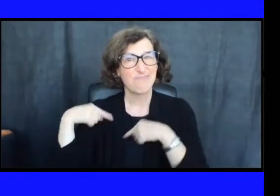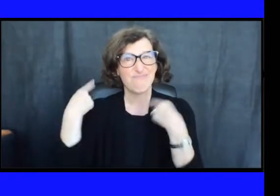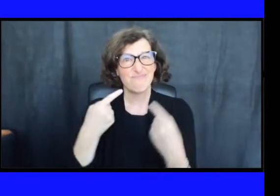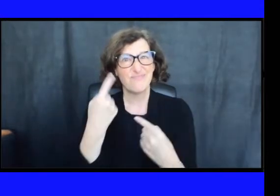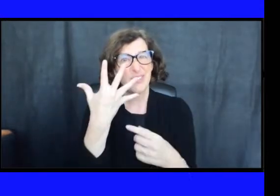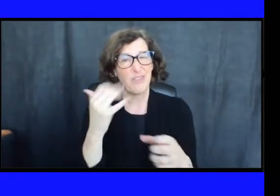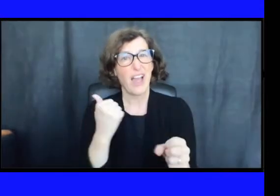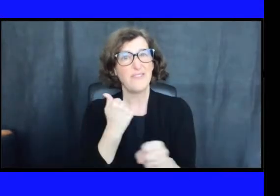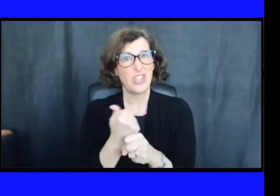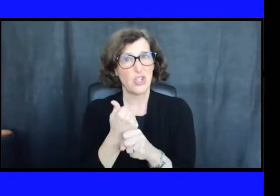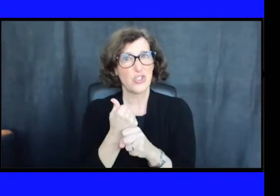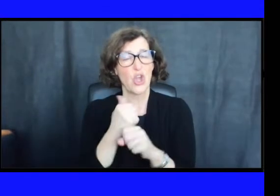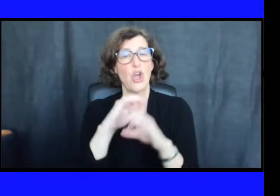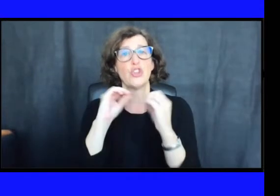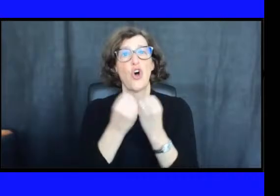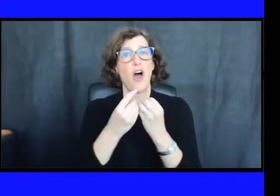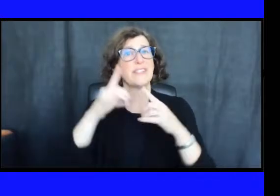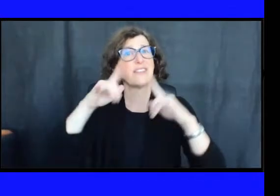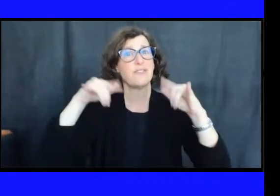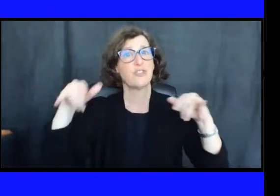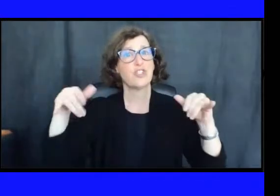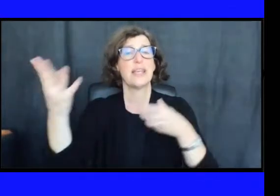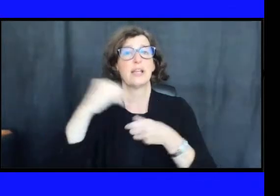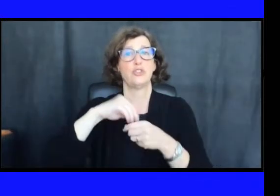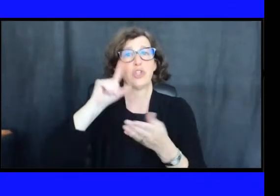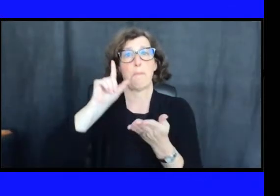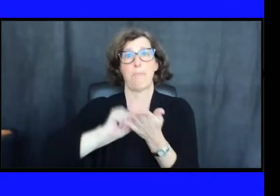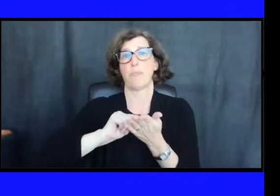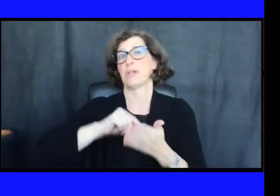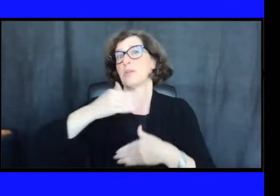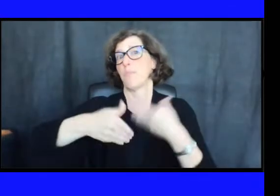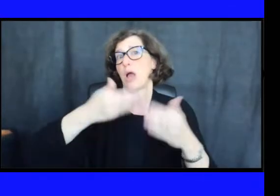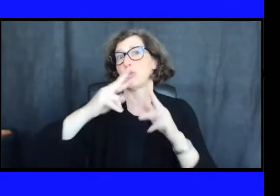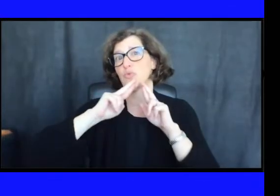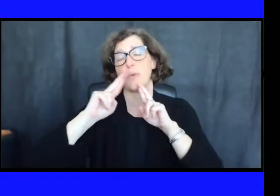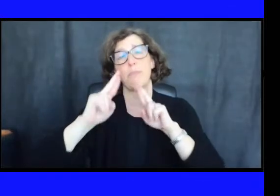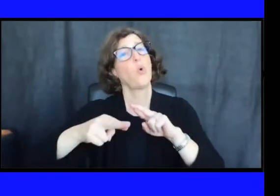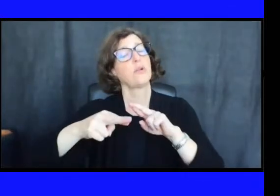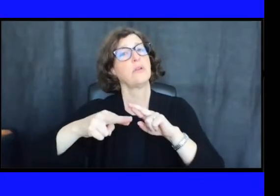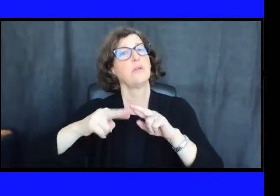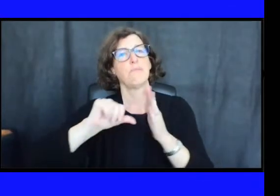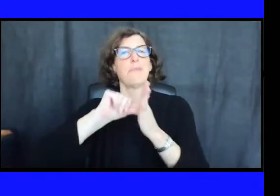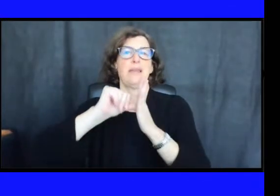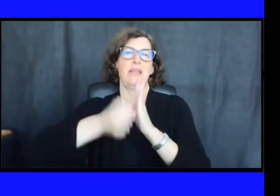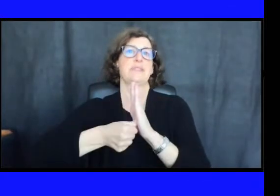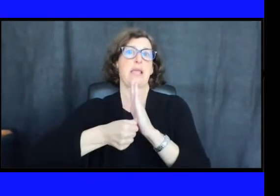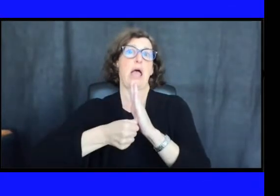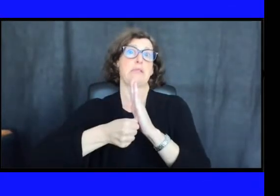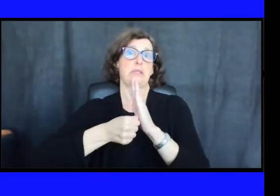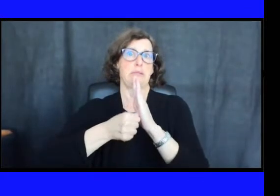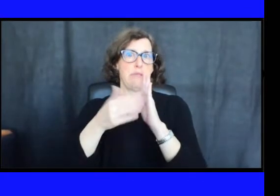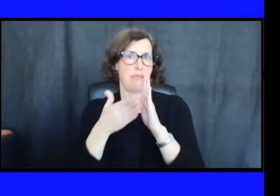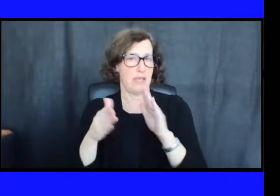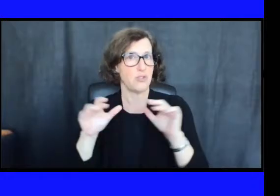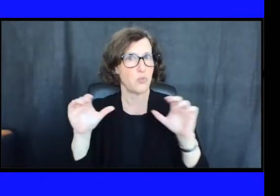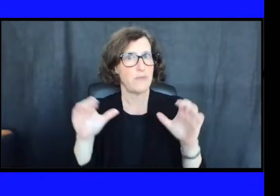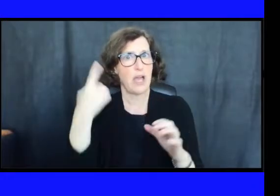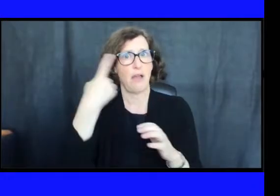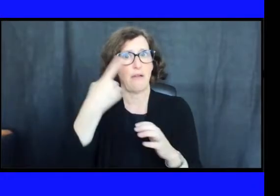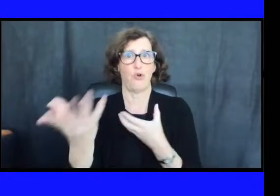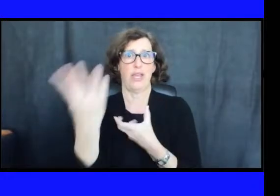1.3 million interpretation requests in over 200 languages and dialects that resulted in more than 18 million interpretation